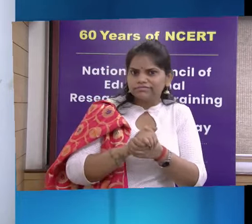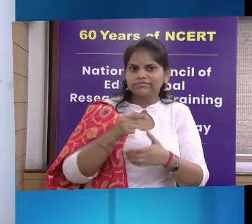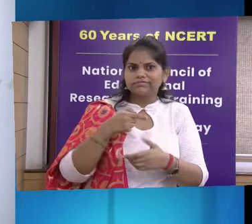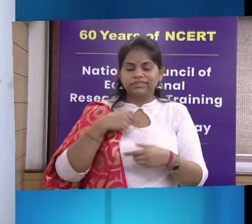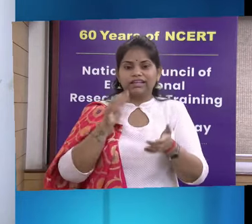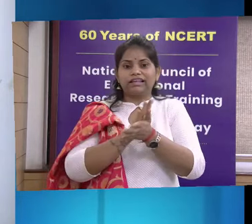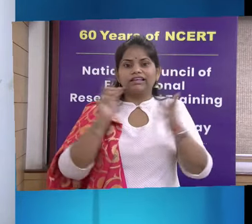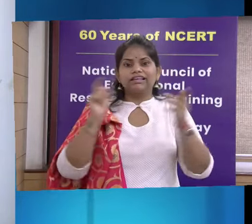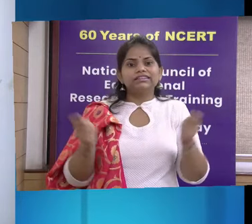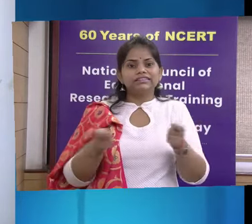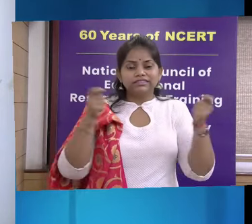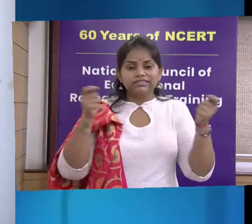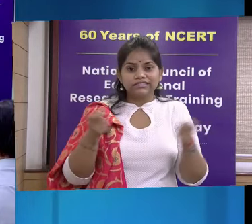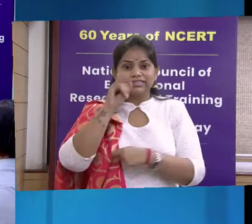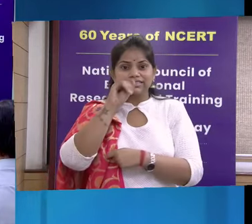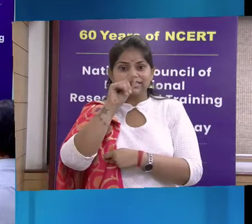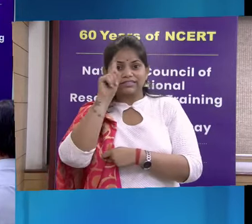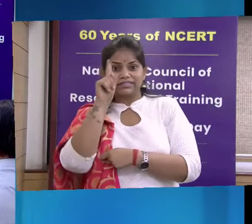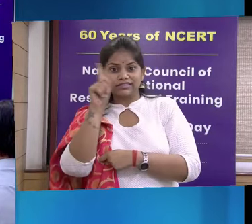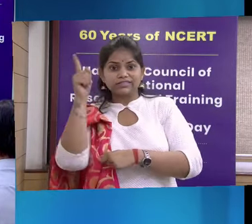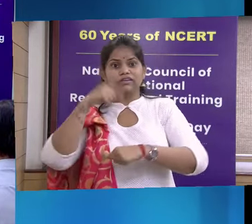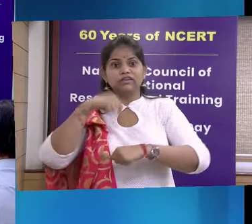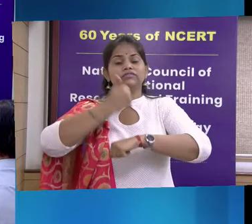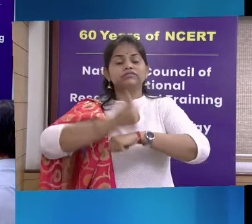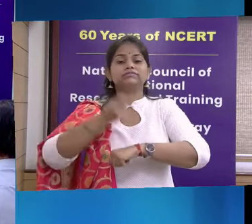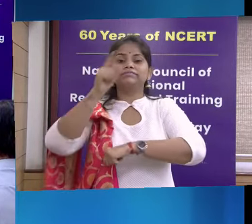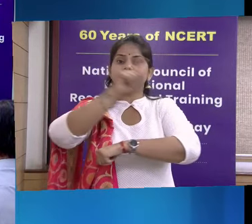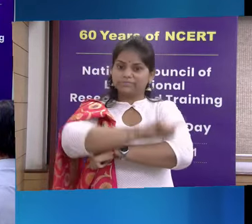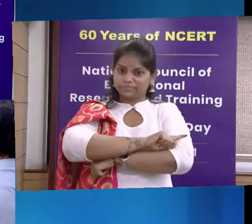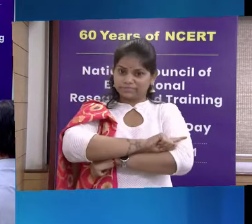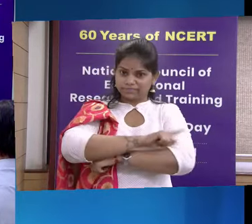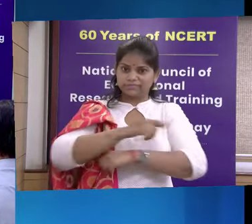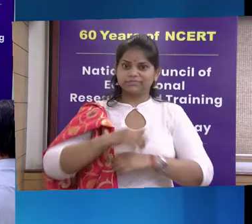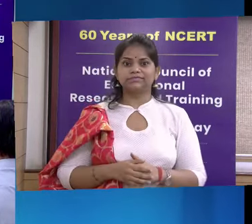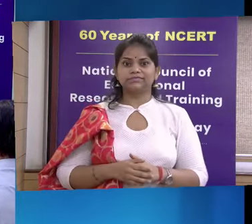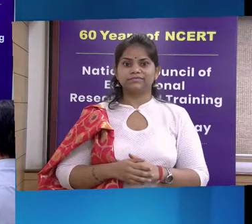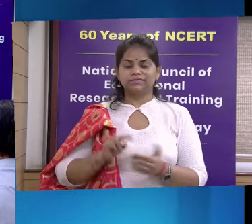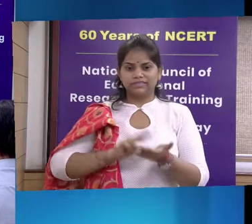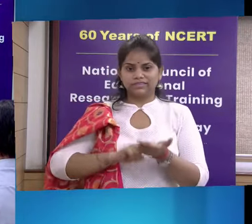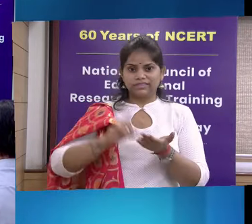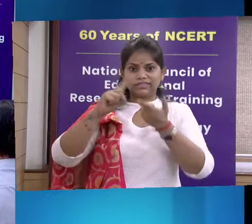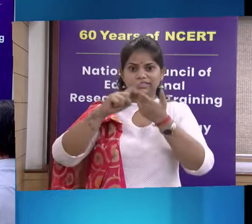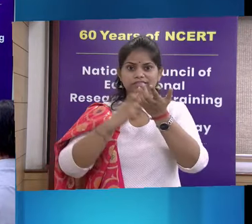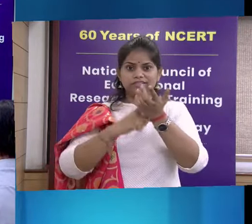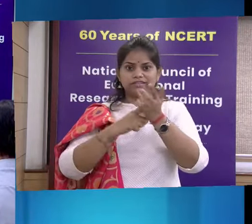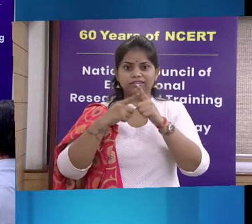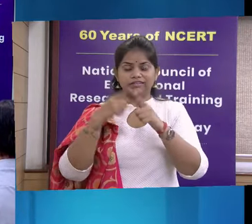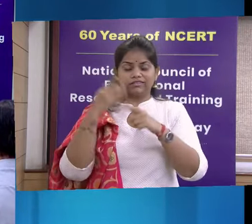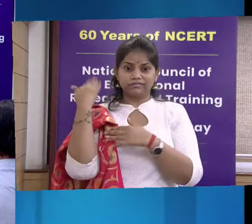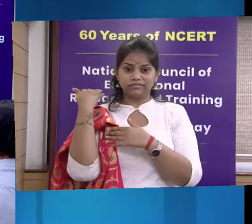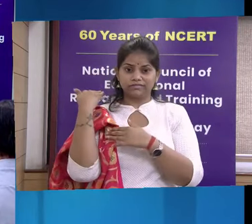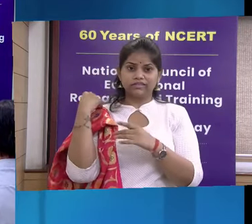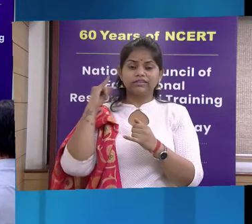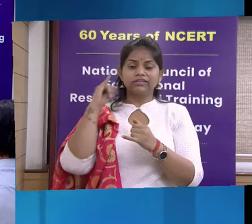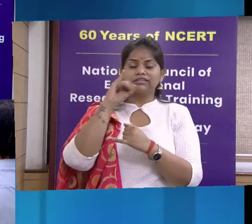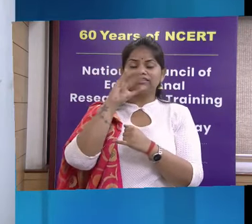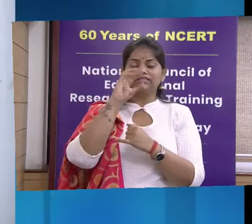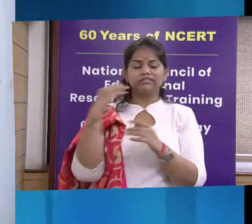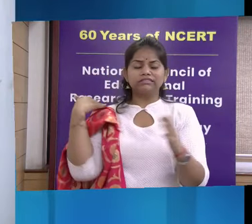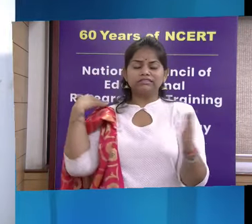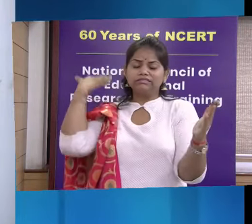of 61st Foundation Day of NCERT marks the 60 years of its